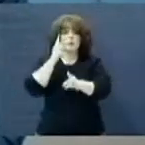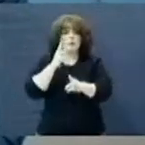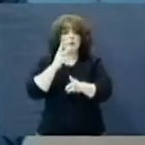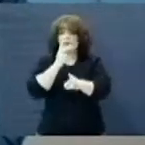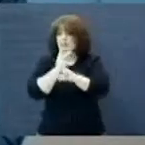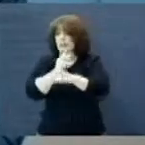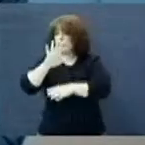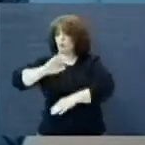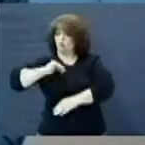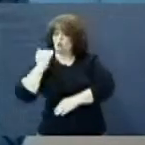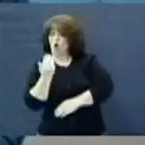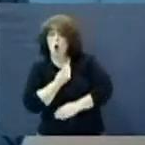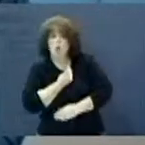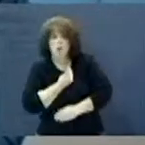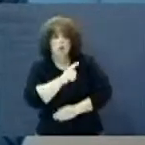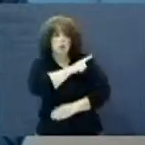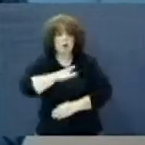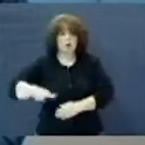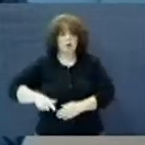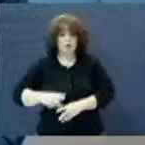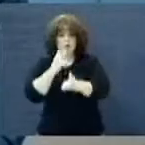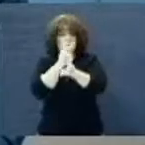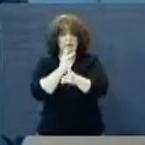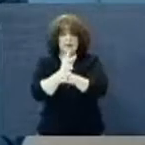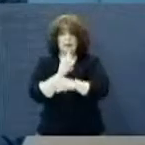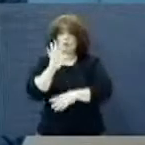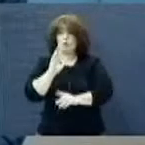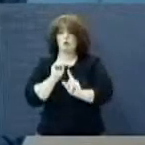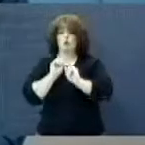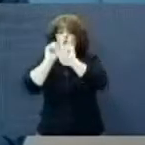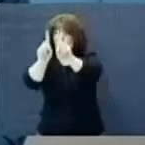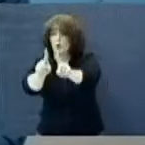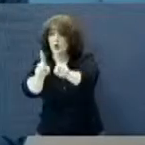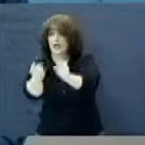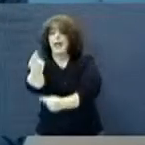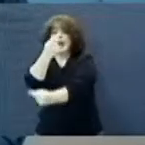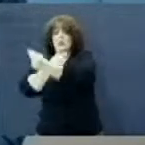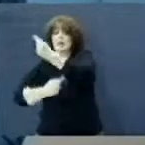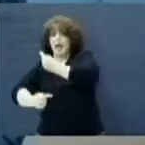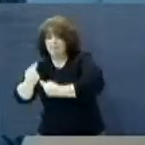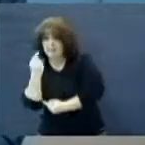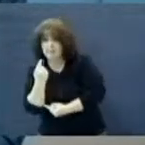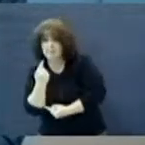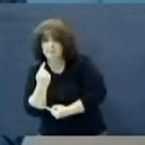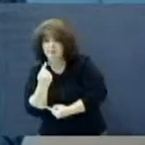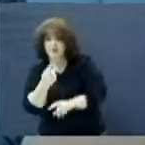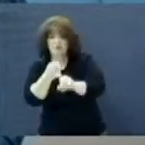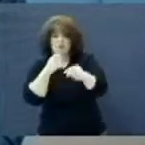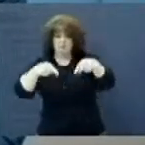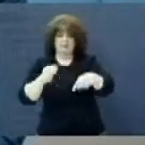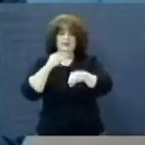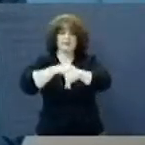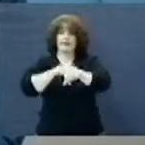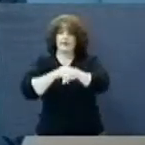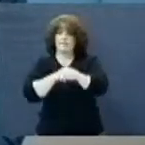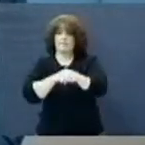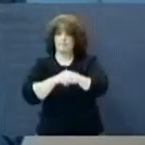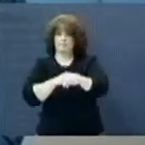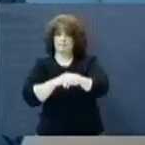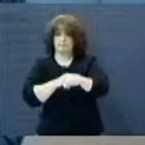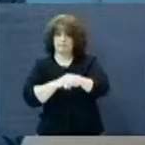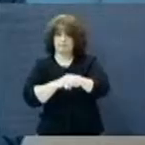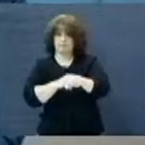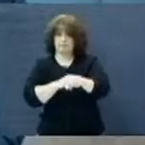thy soul. The Lord shall preserve thy going out and thy coming in from this time forth